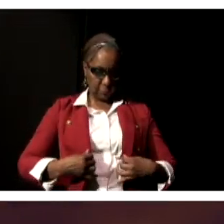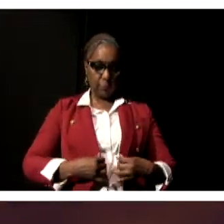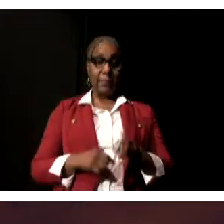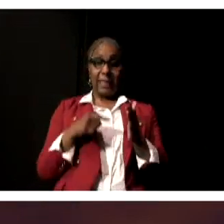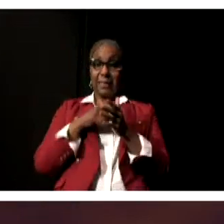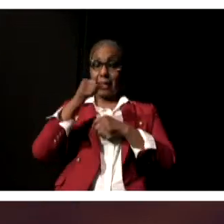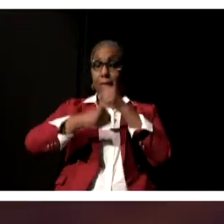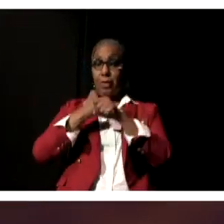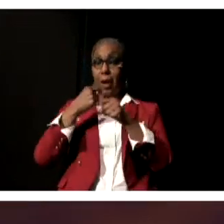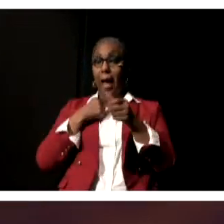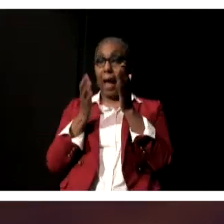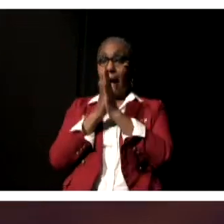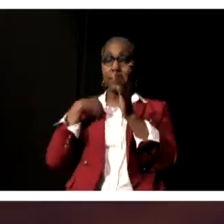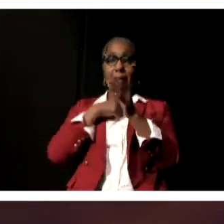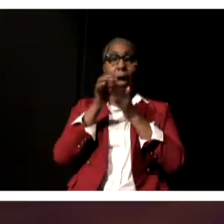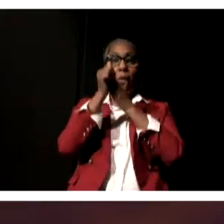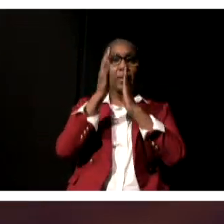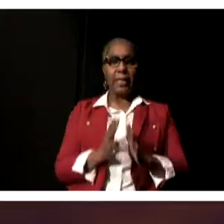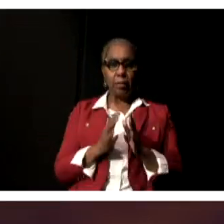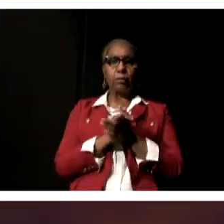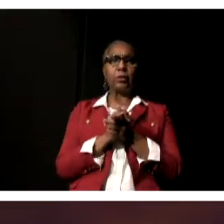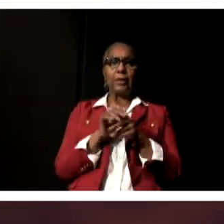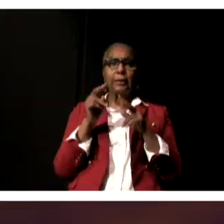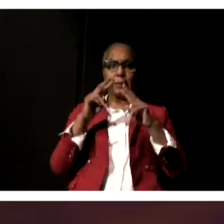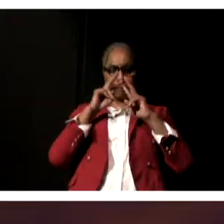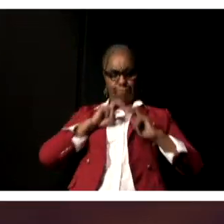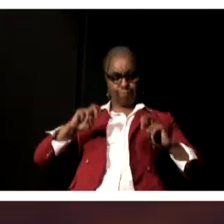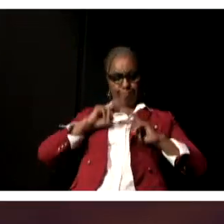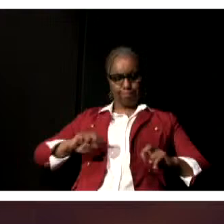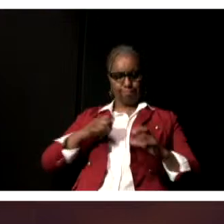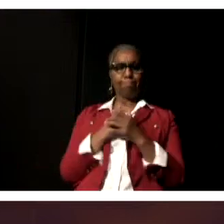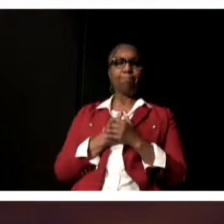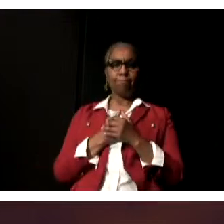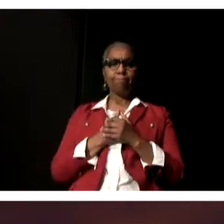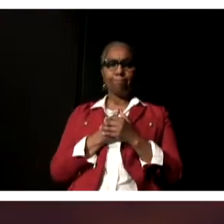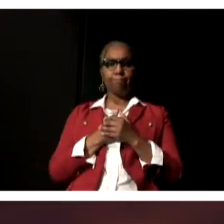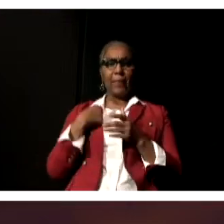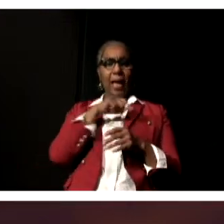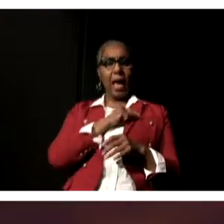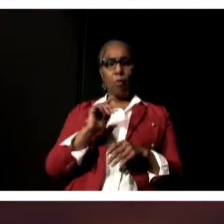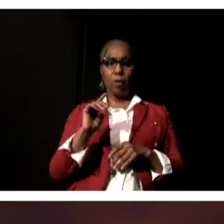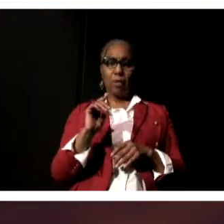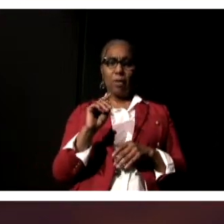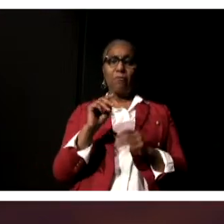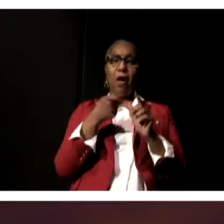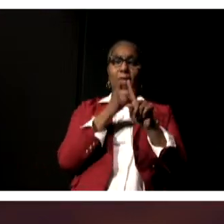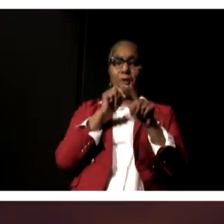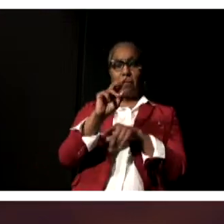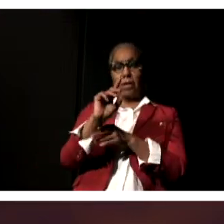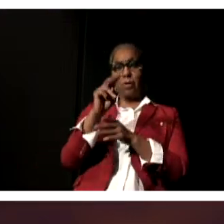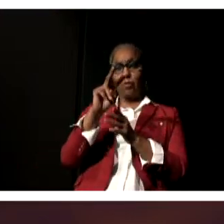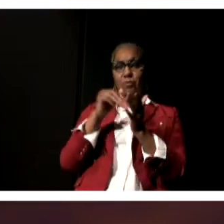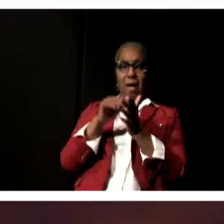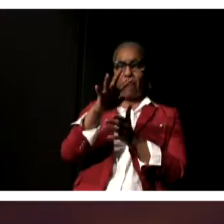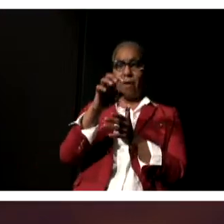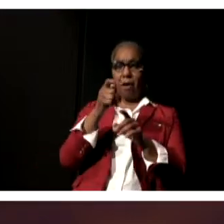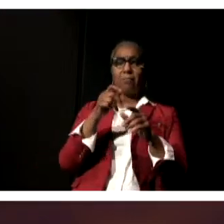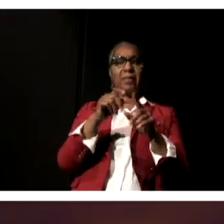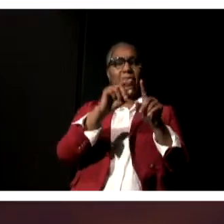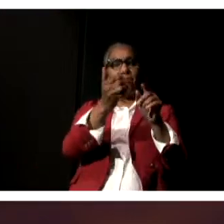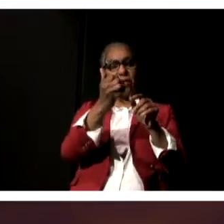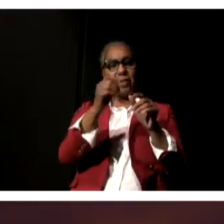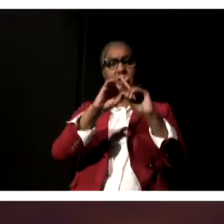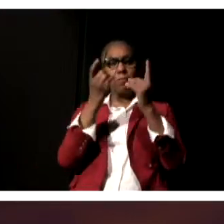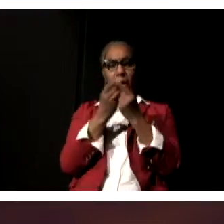This year, I've asked our leaders to take a look inward. Our 2,500 employees across 15 departments work